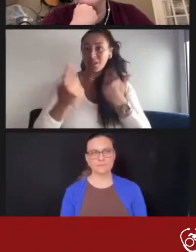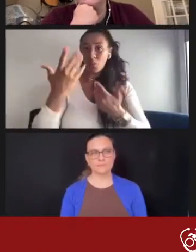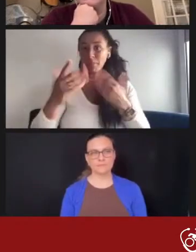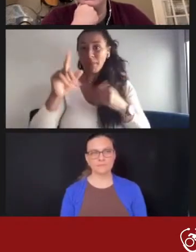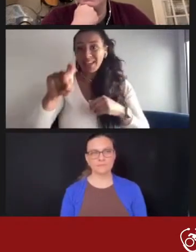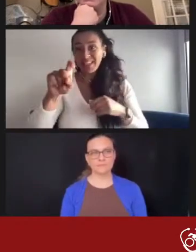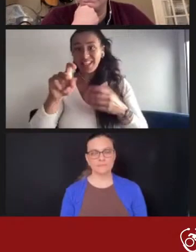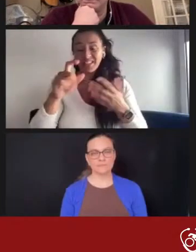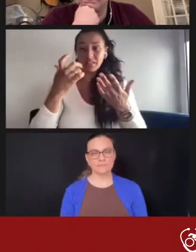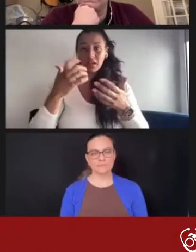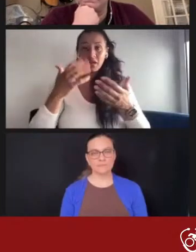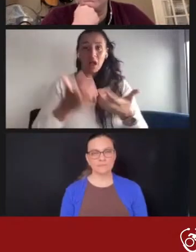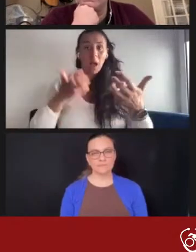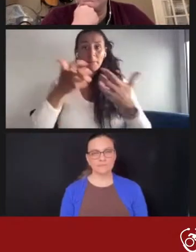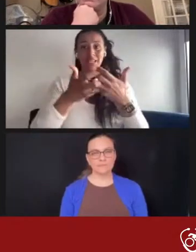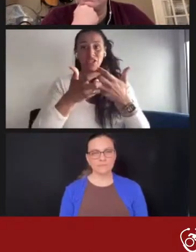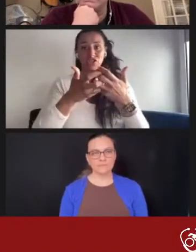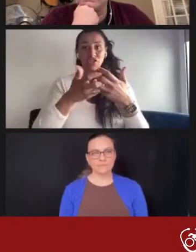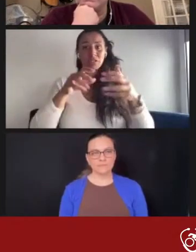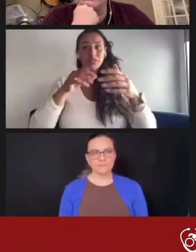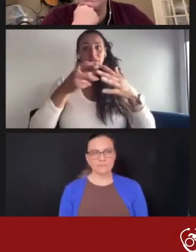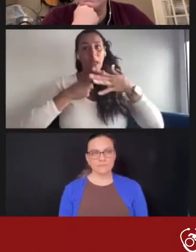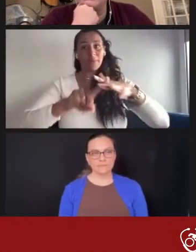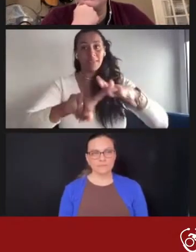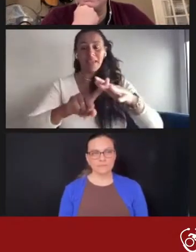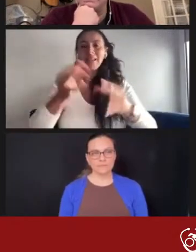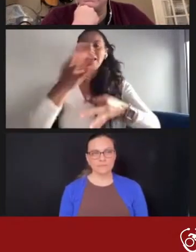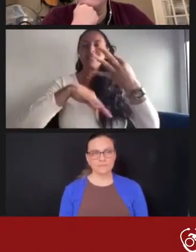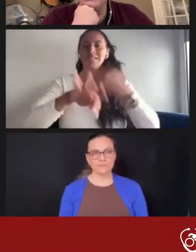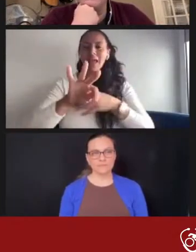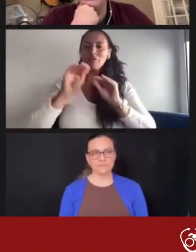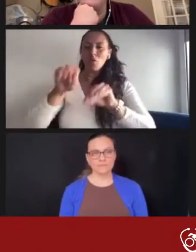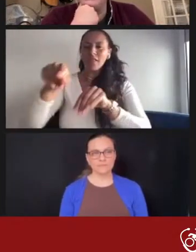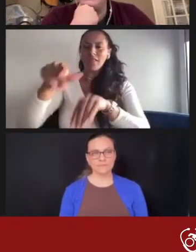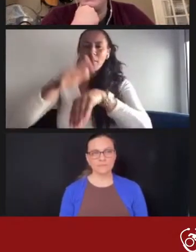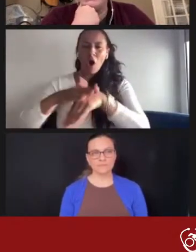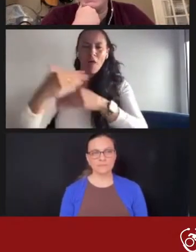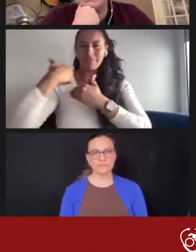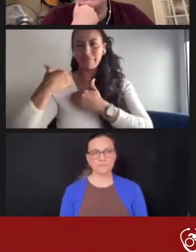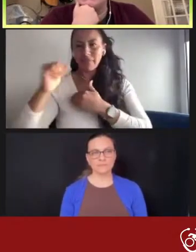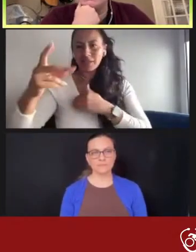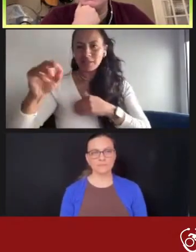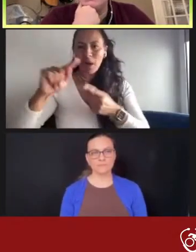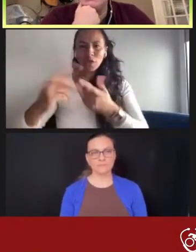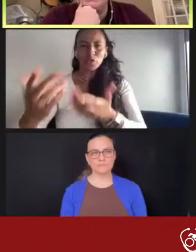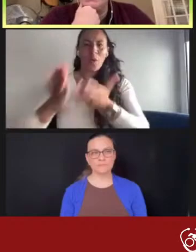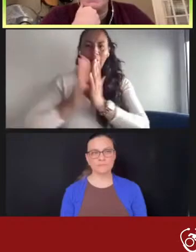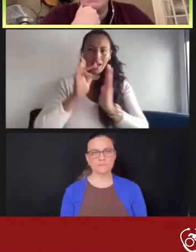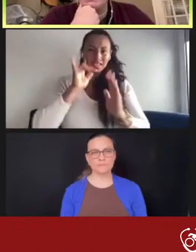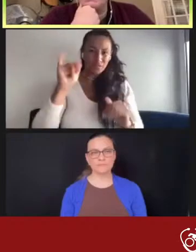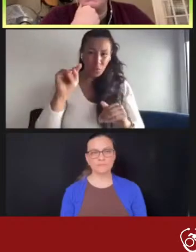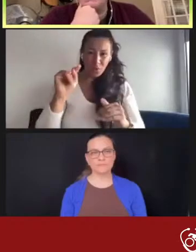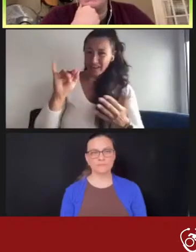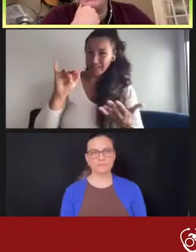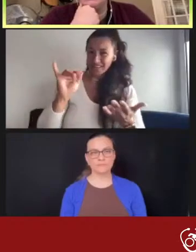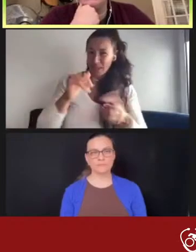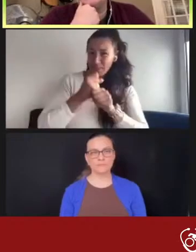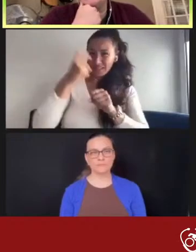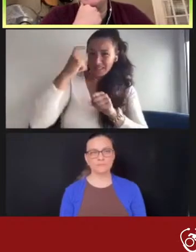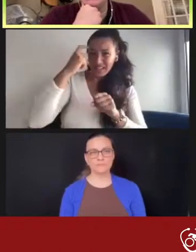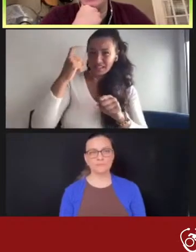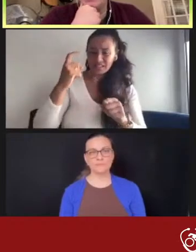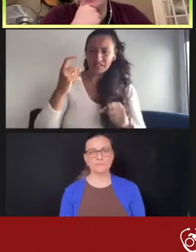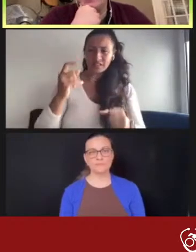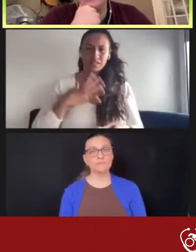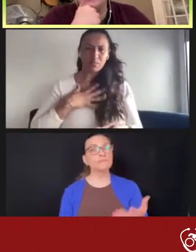than putting them on the spot to ask for it. Does that make sense? That's just my experience. Yes. Yeah, and I think that actually fits